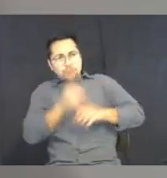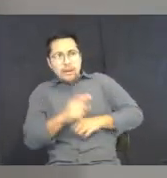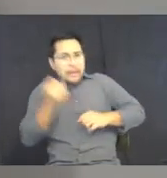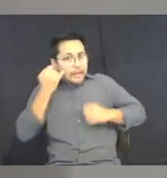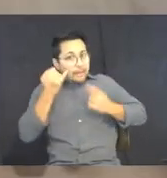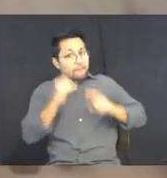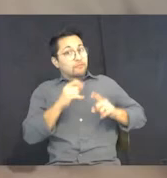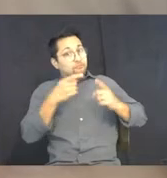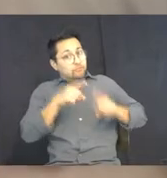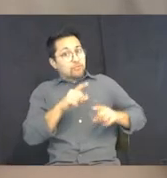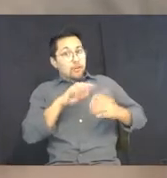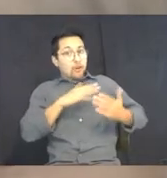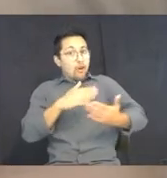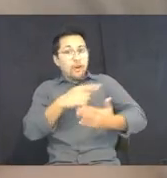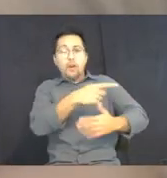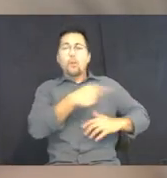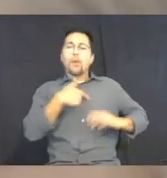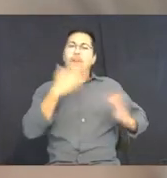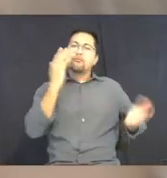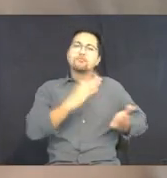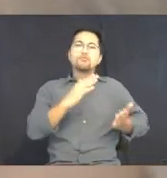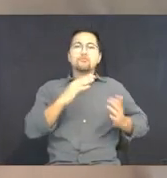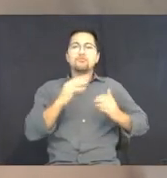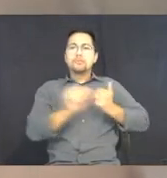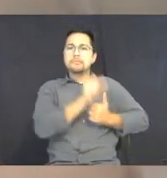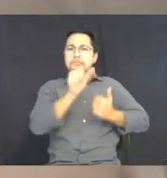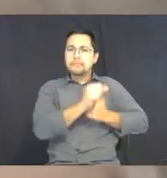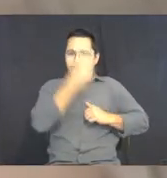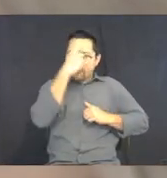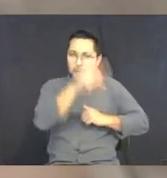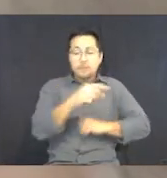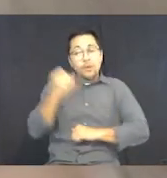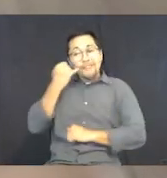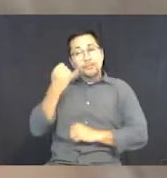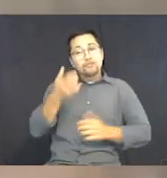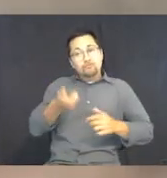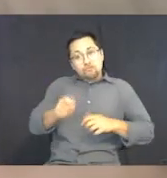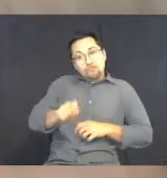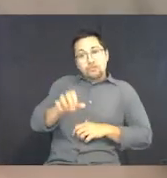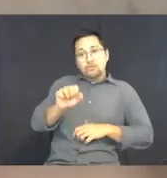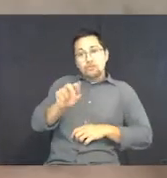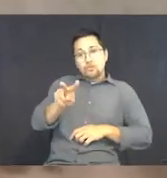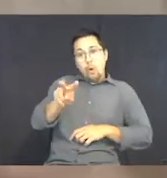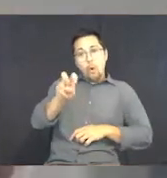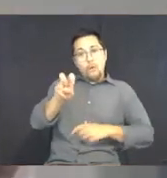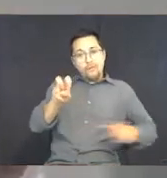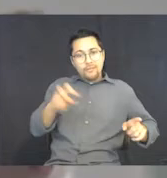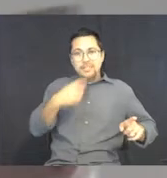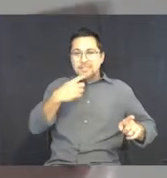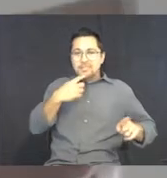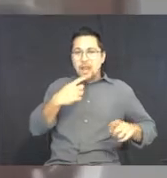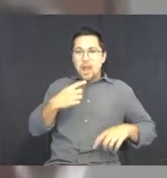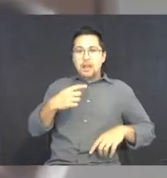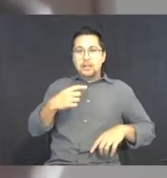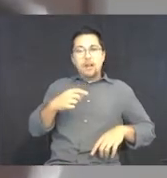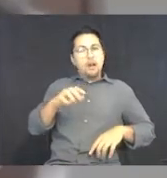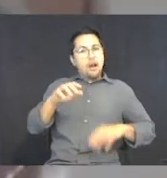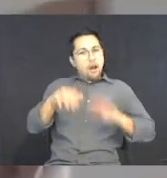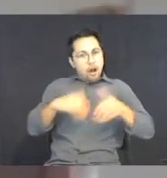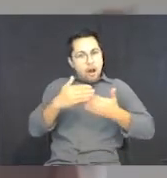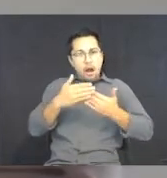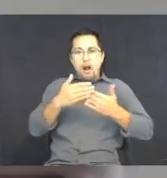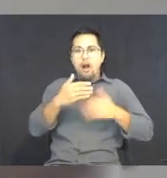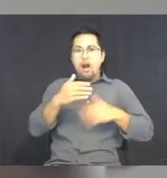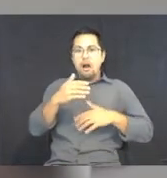the opportunity to fail, then we're never given the opportunity to grow. Getting the